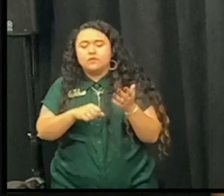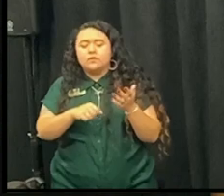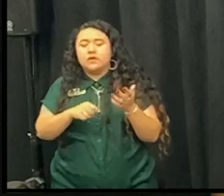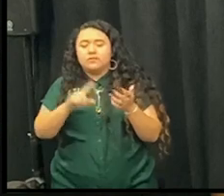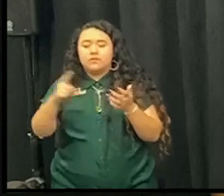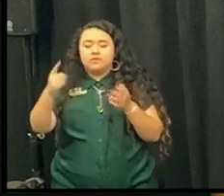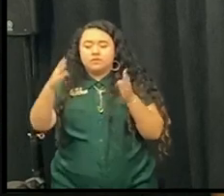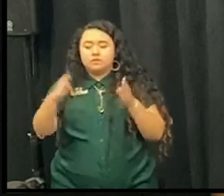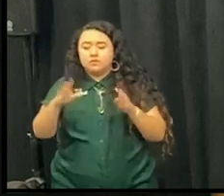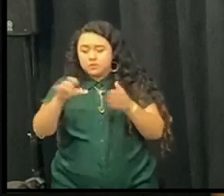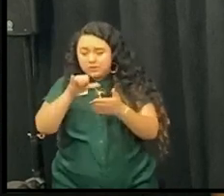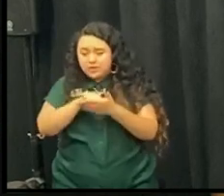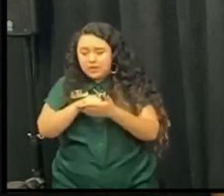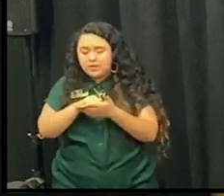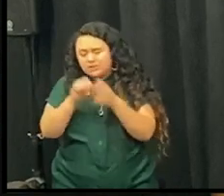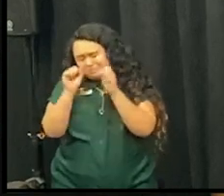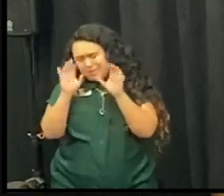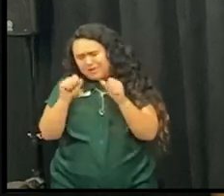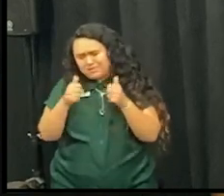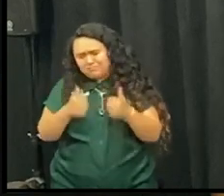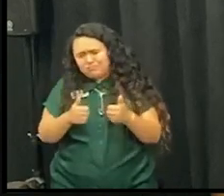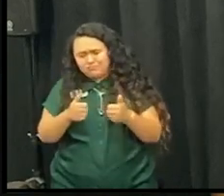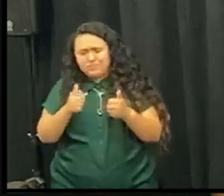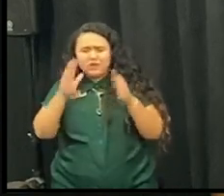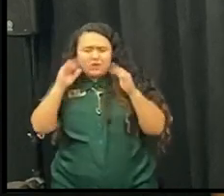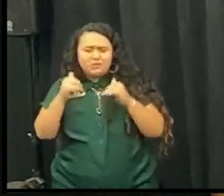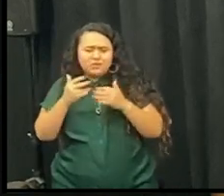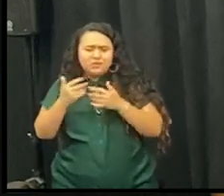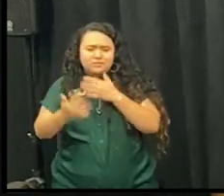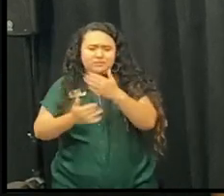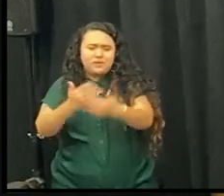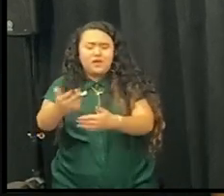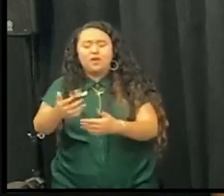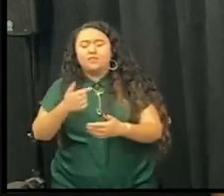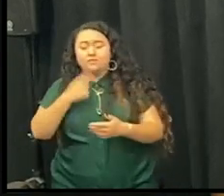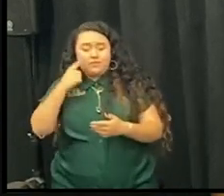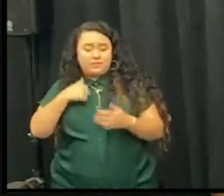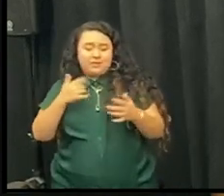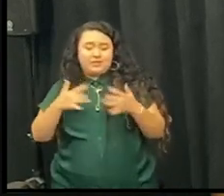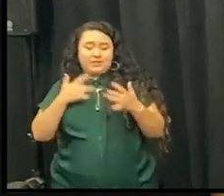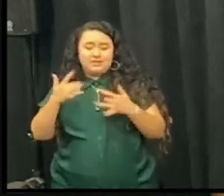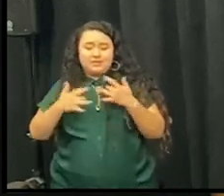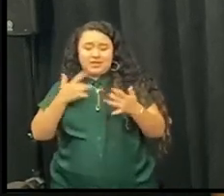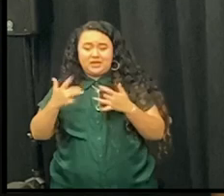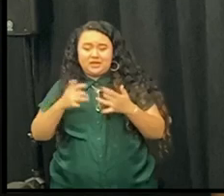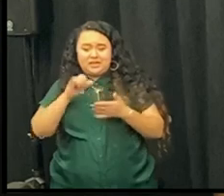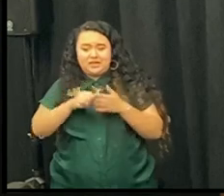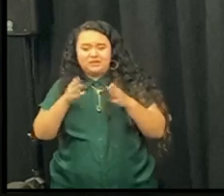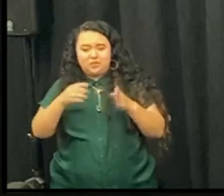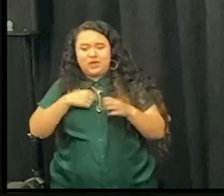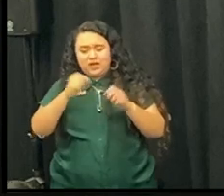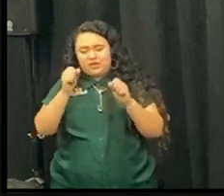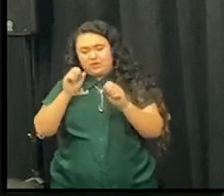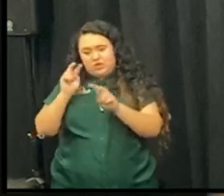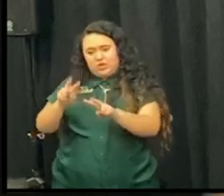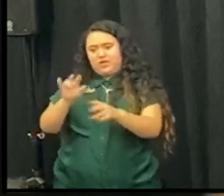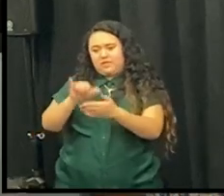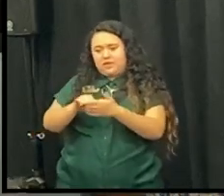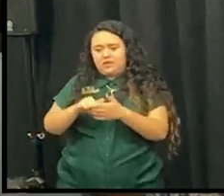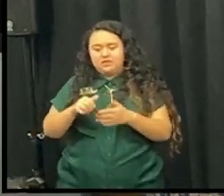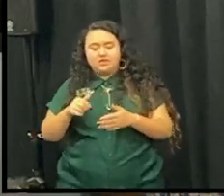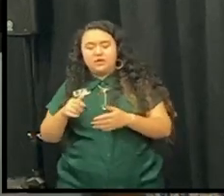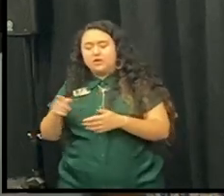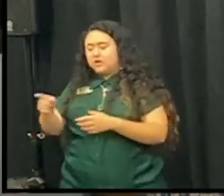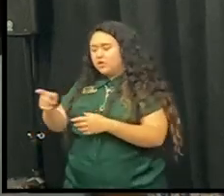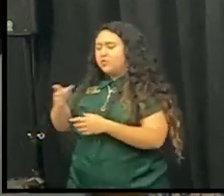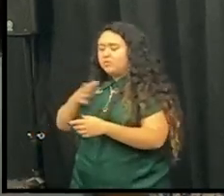first person to do that, amazing. And then hopefully, you know, so to me, it's exciting, and that's the way that I look at it. I want you to be my shrink. We'll